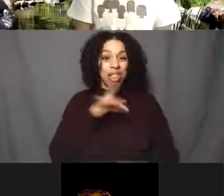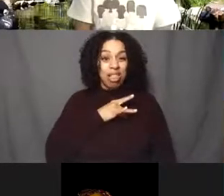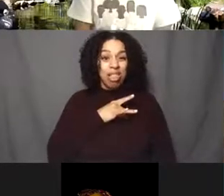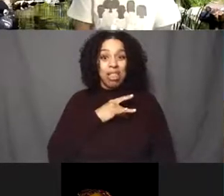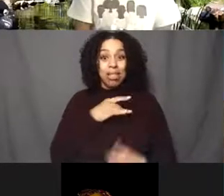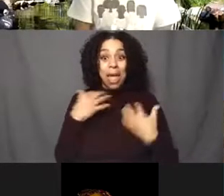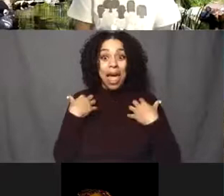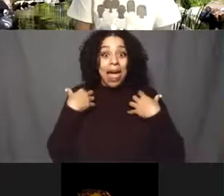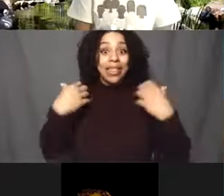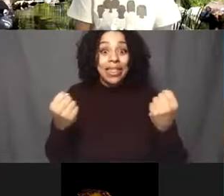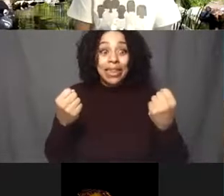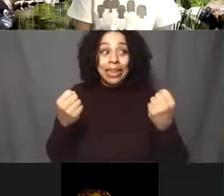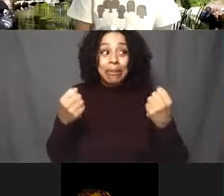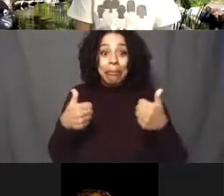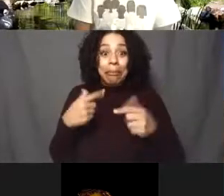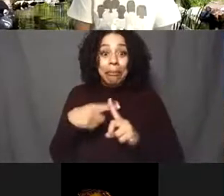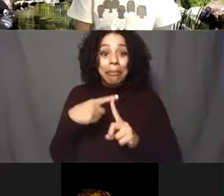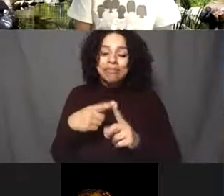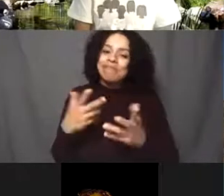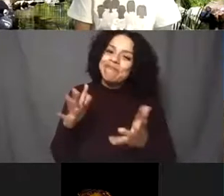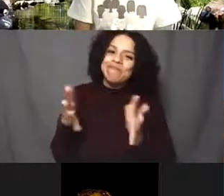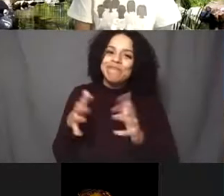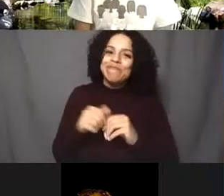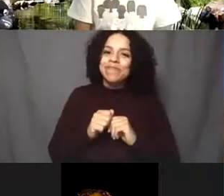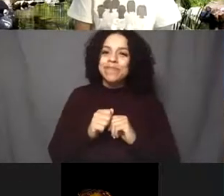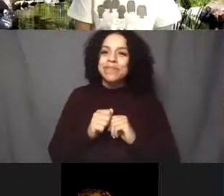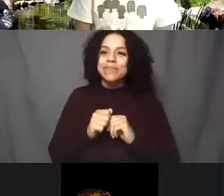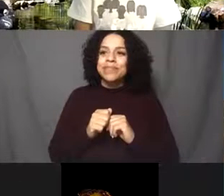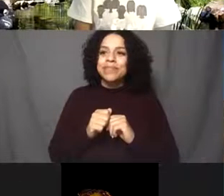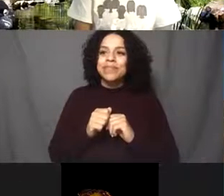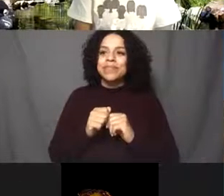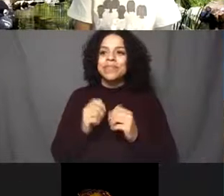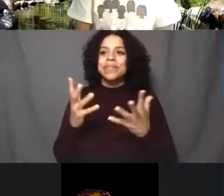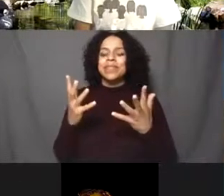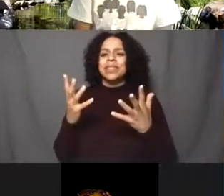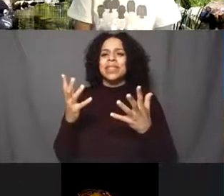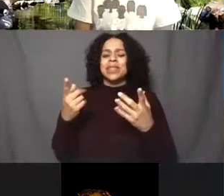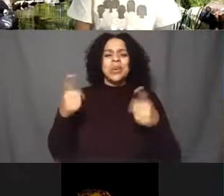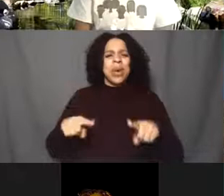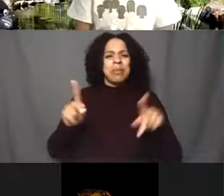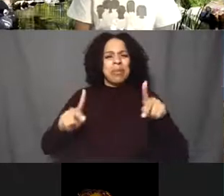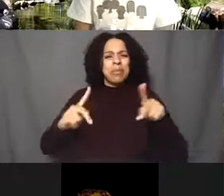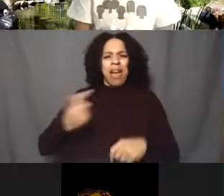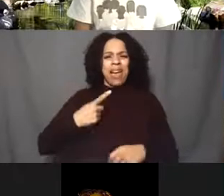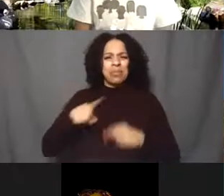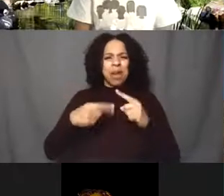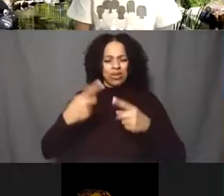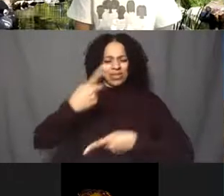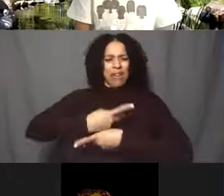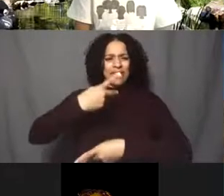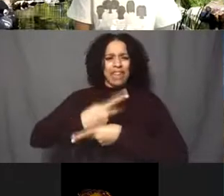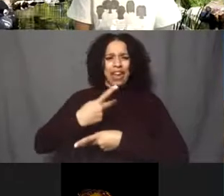until very recently, when people would ask me questions about self-care, I always felt that was like such a superficial question.